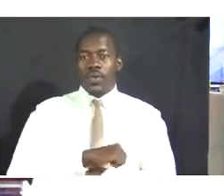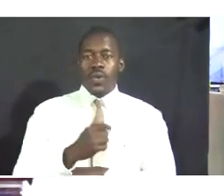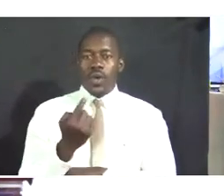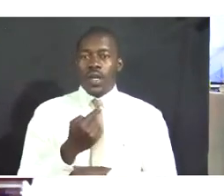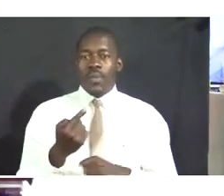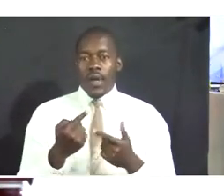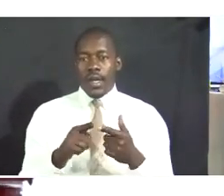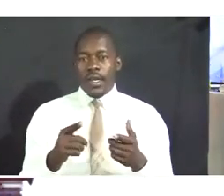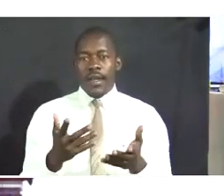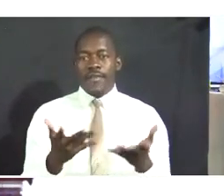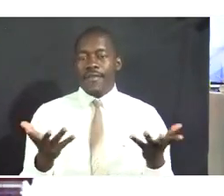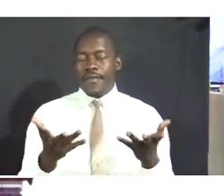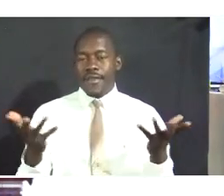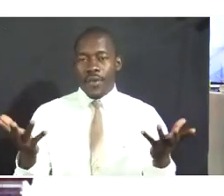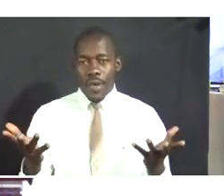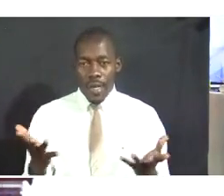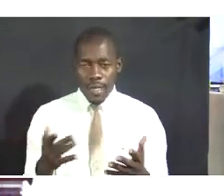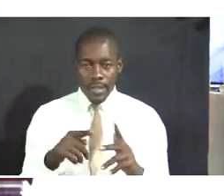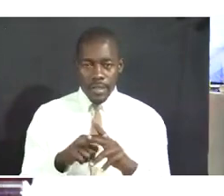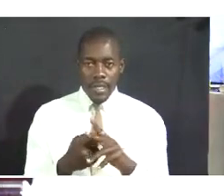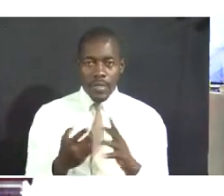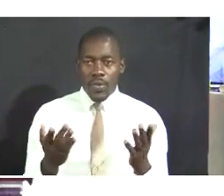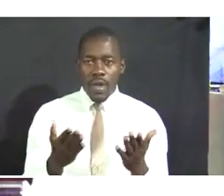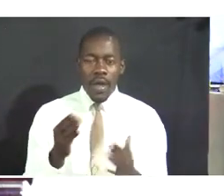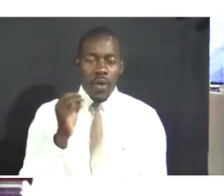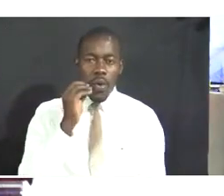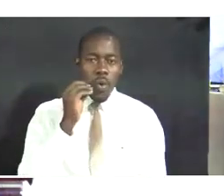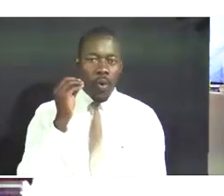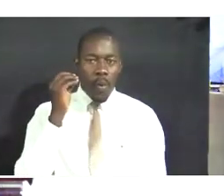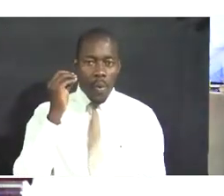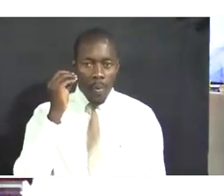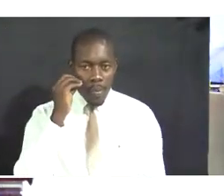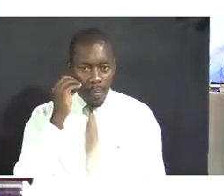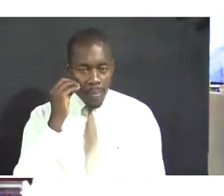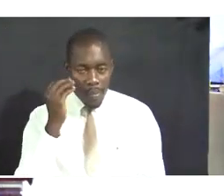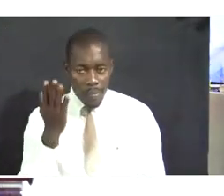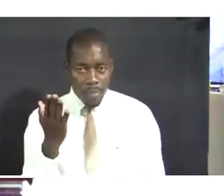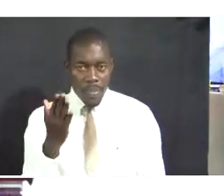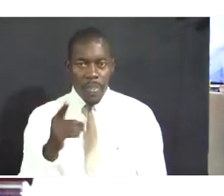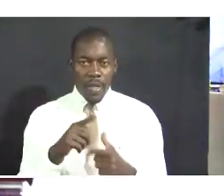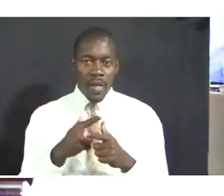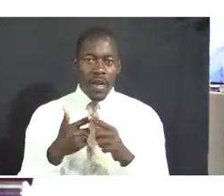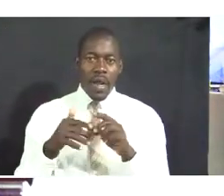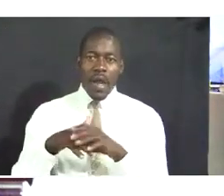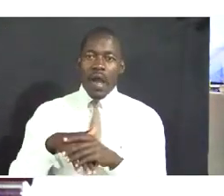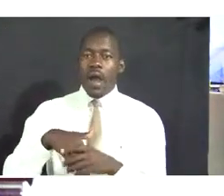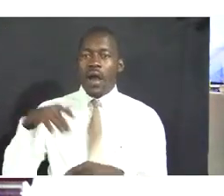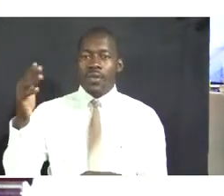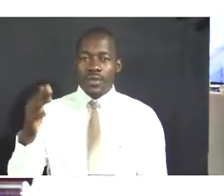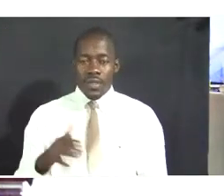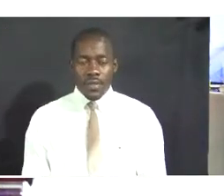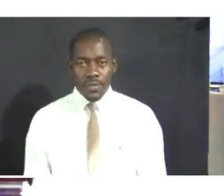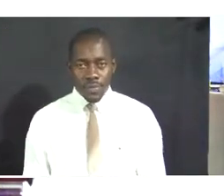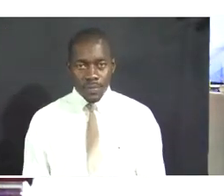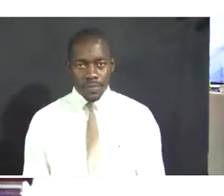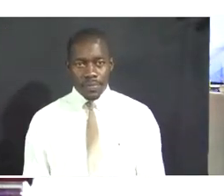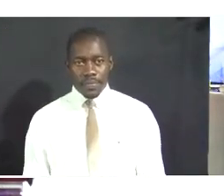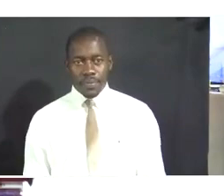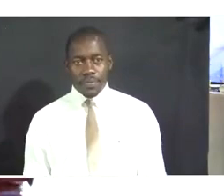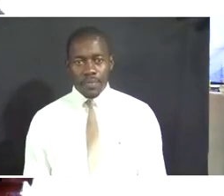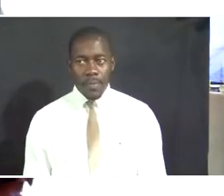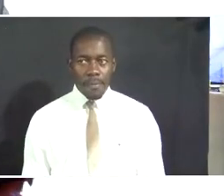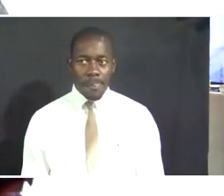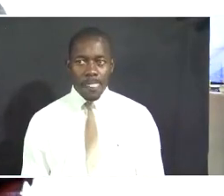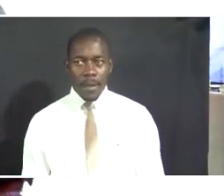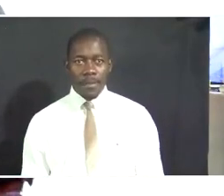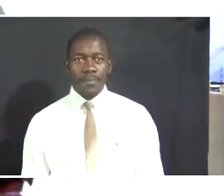school. It starts at home. Fight this battle, because that battle is there. Somebody said that